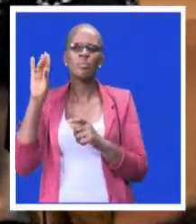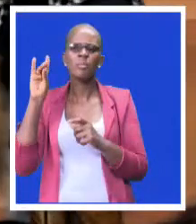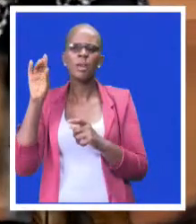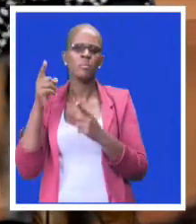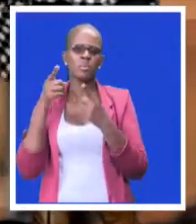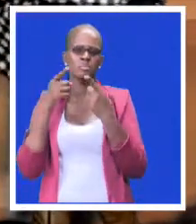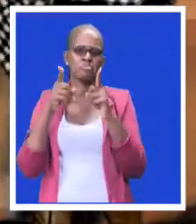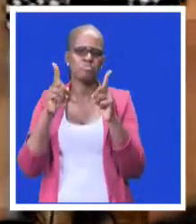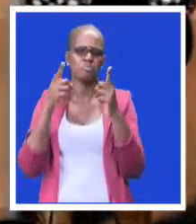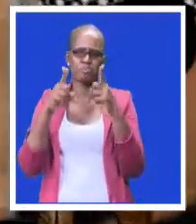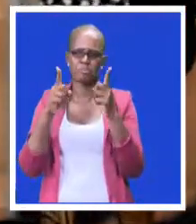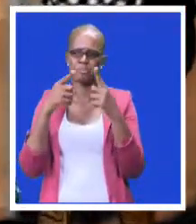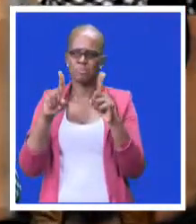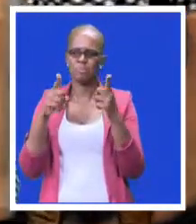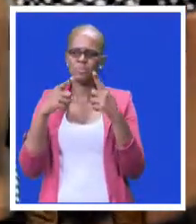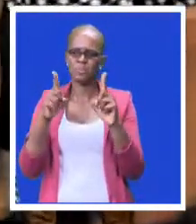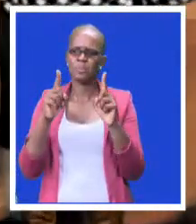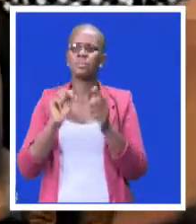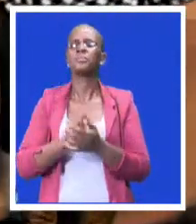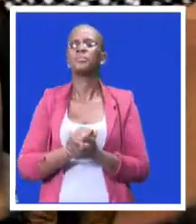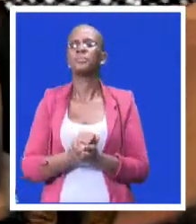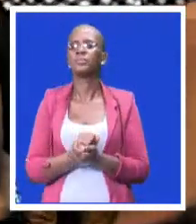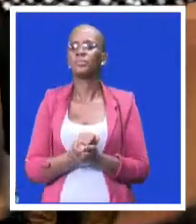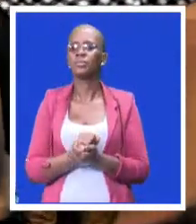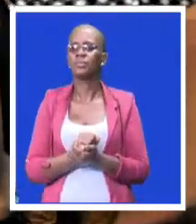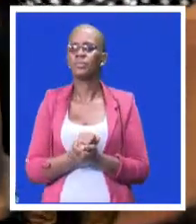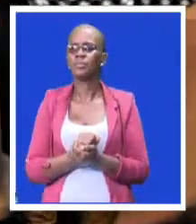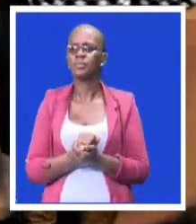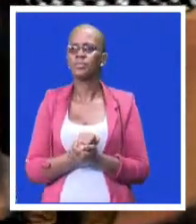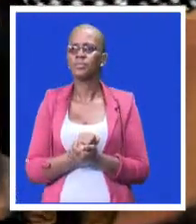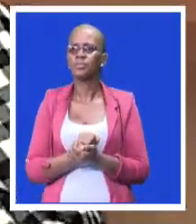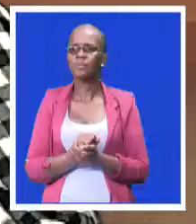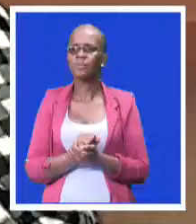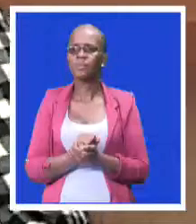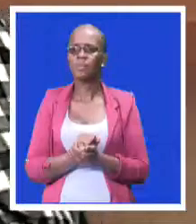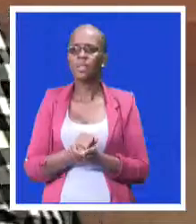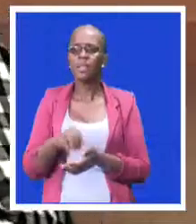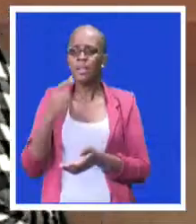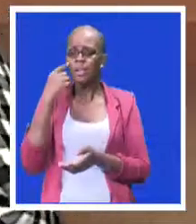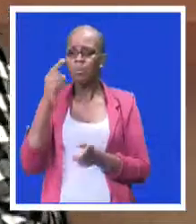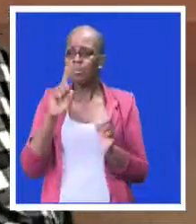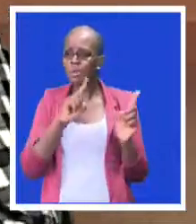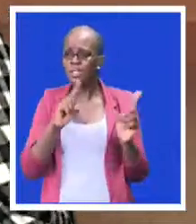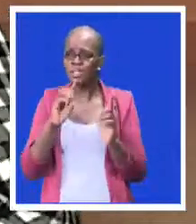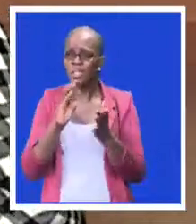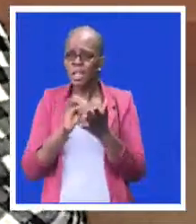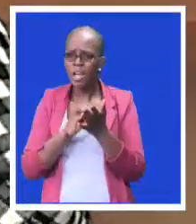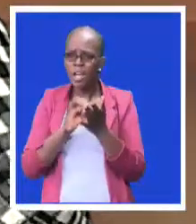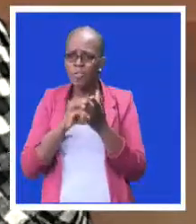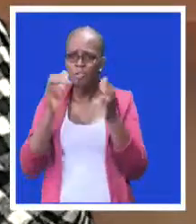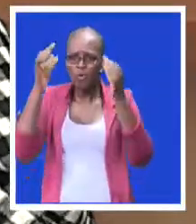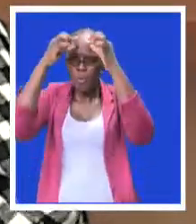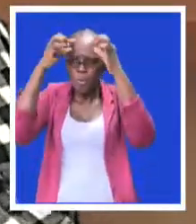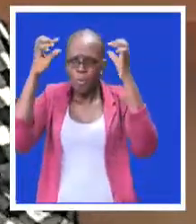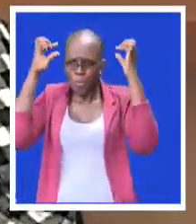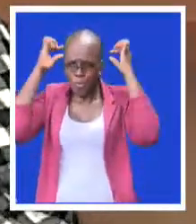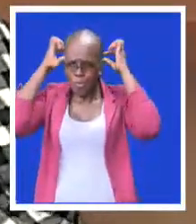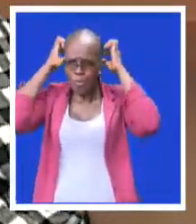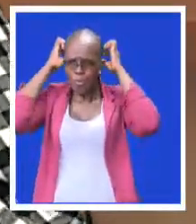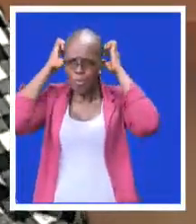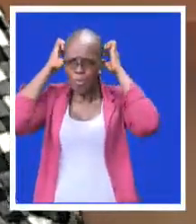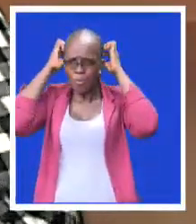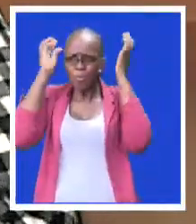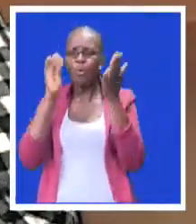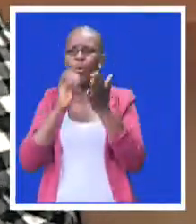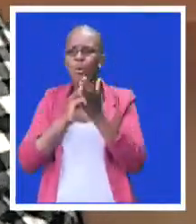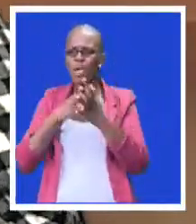Right. And as you've seen, our presenters and also your teacher, they are wearing some hairbands and